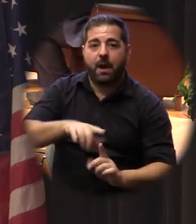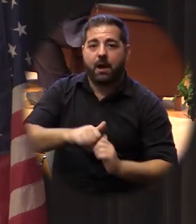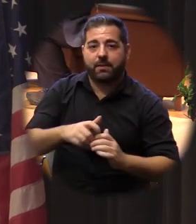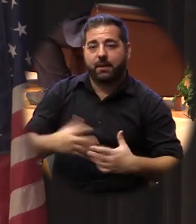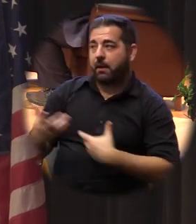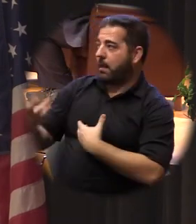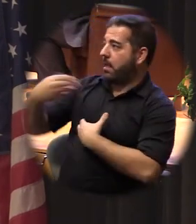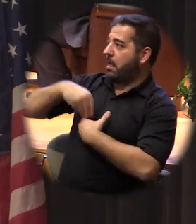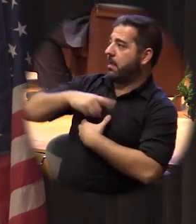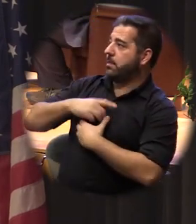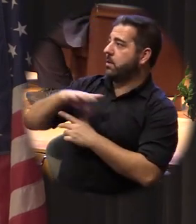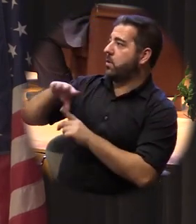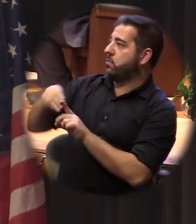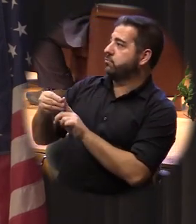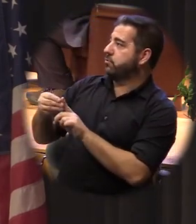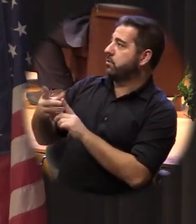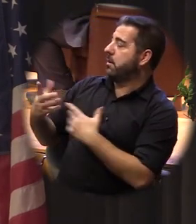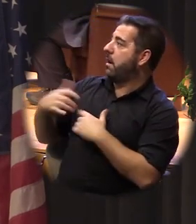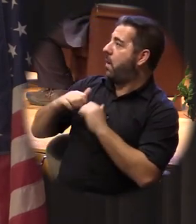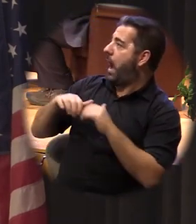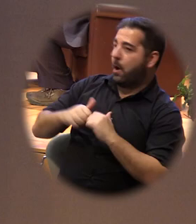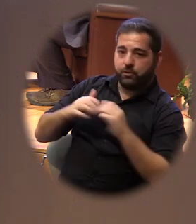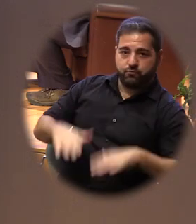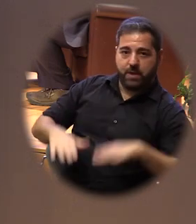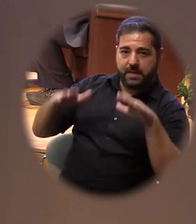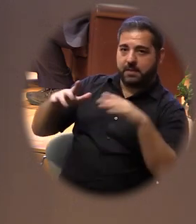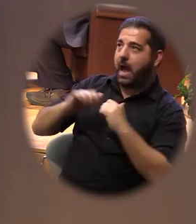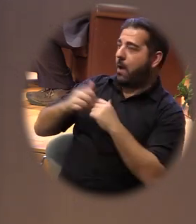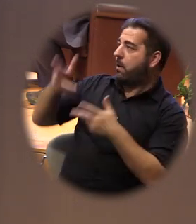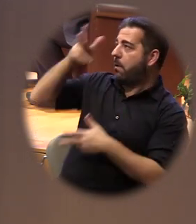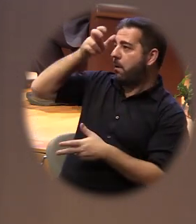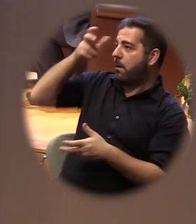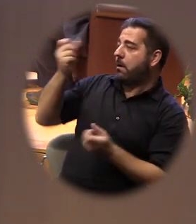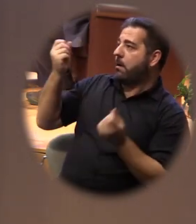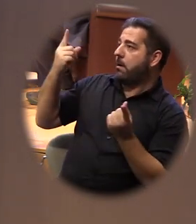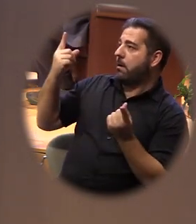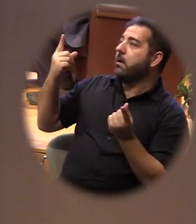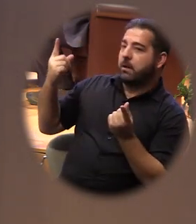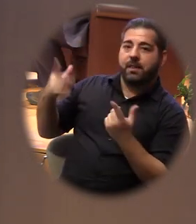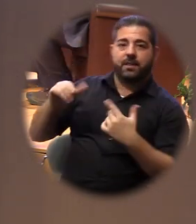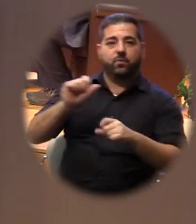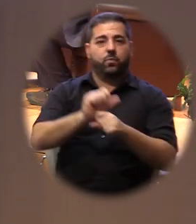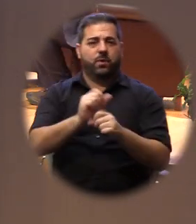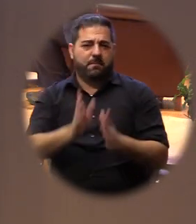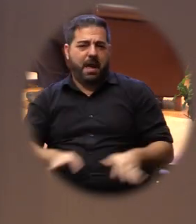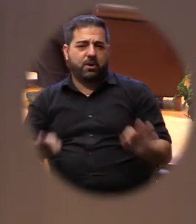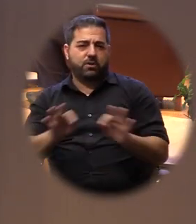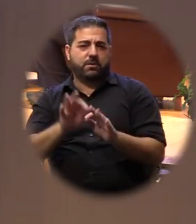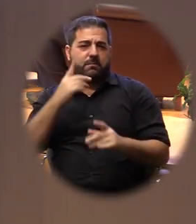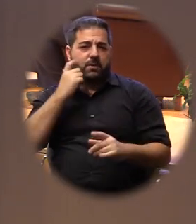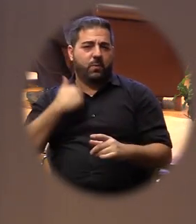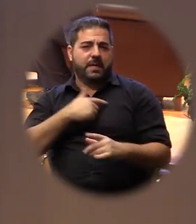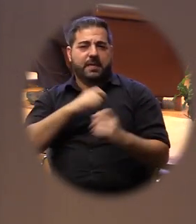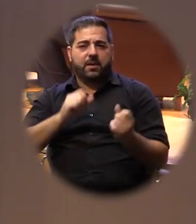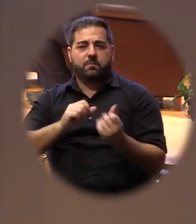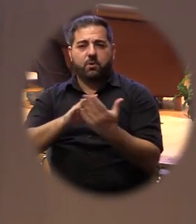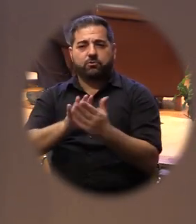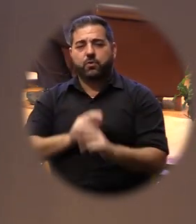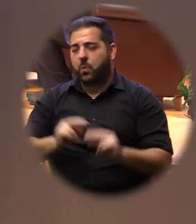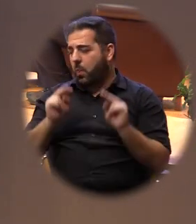to embody the cultural world that they're raised in. And I think this work matters, because we need a way of